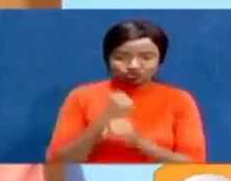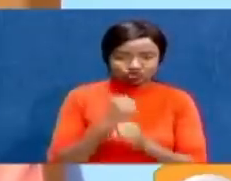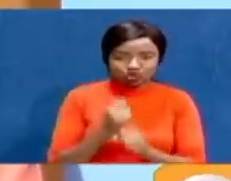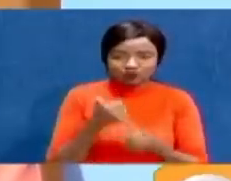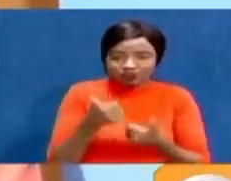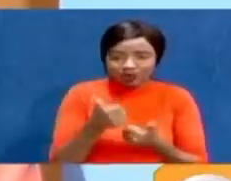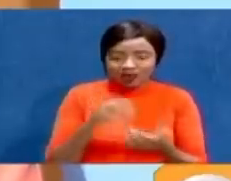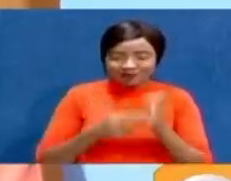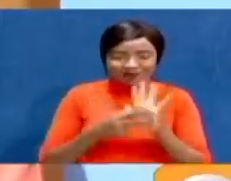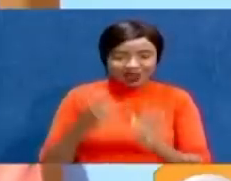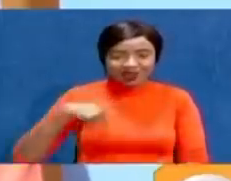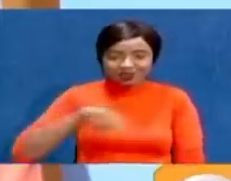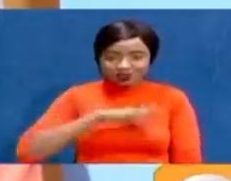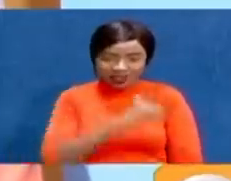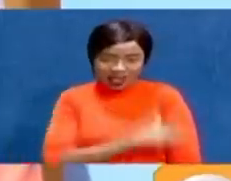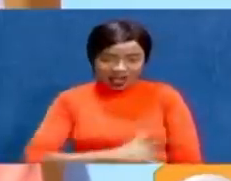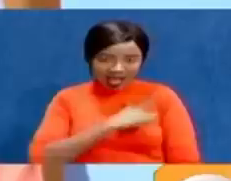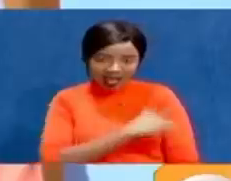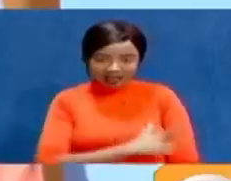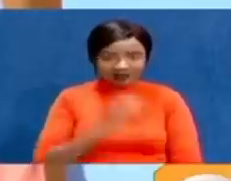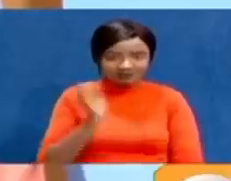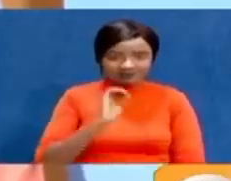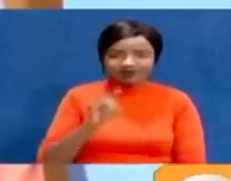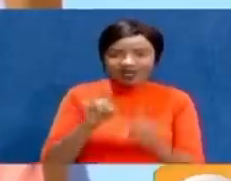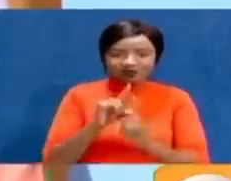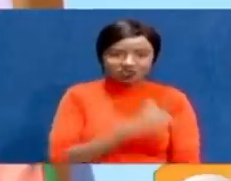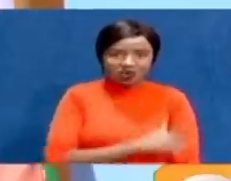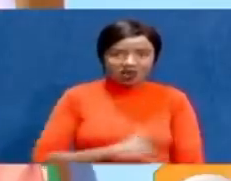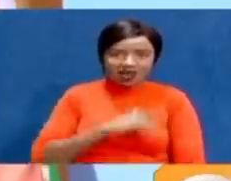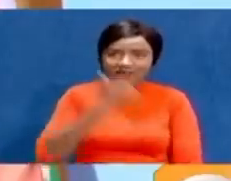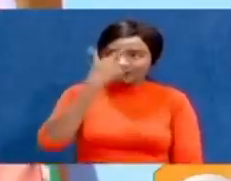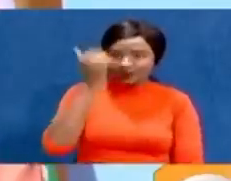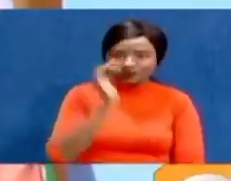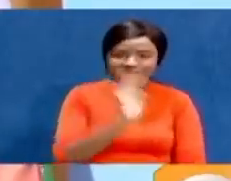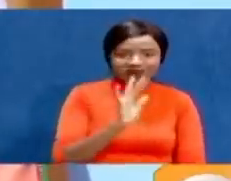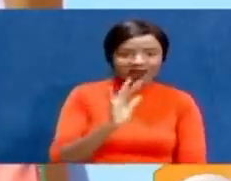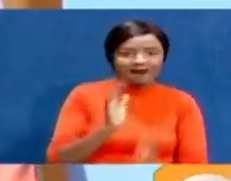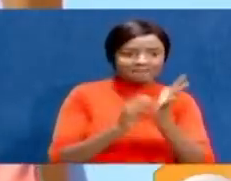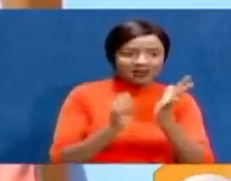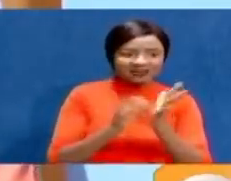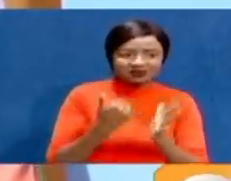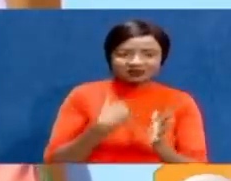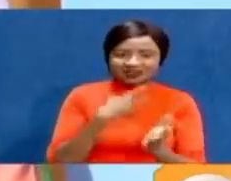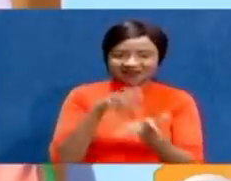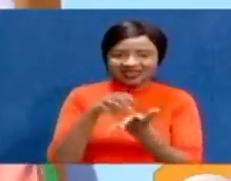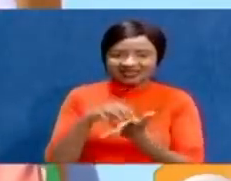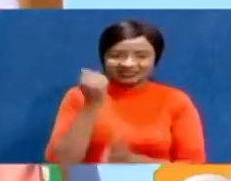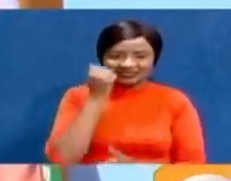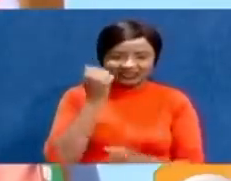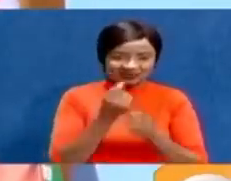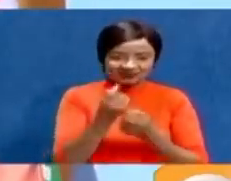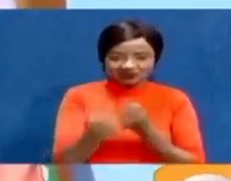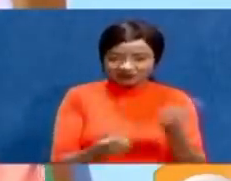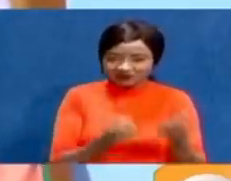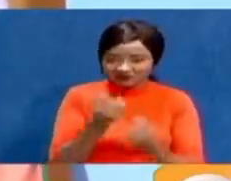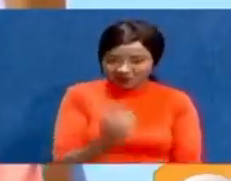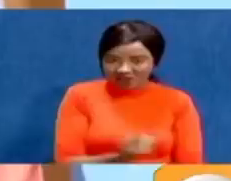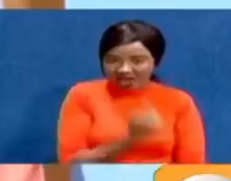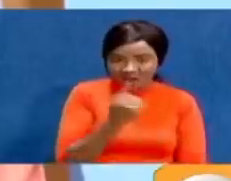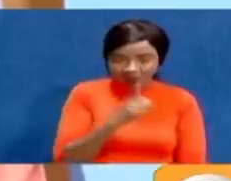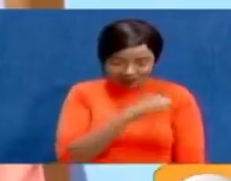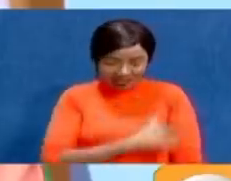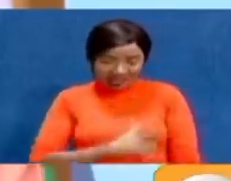It is not by chance that Machakos has such fewer cases. It is due to the hard work and the